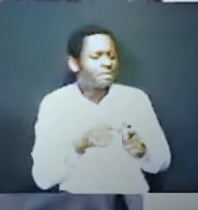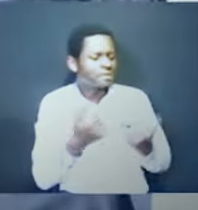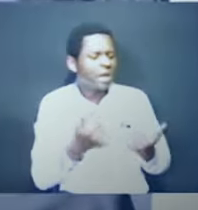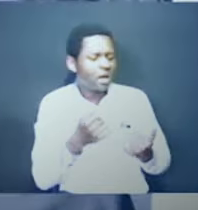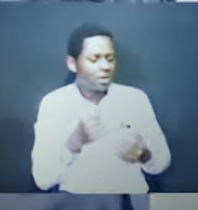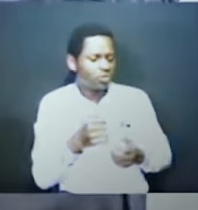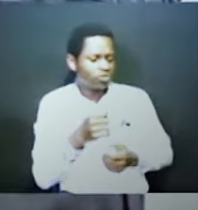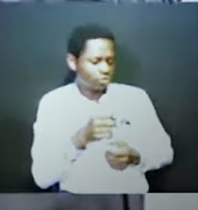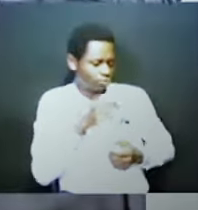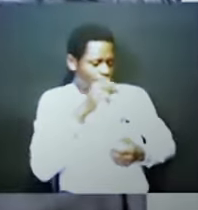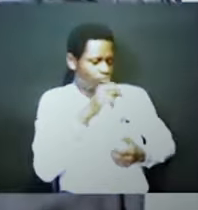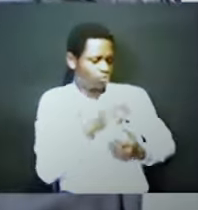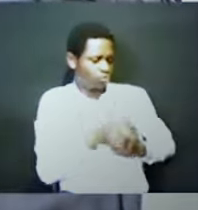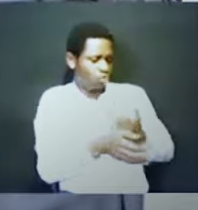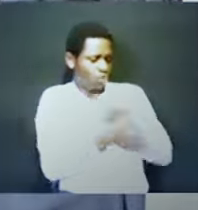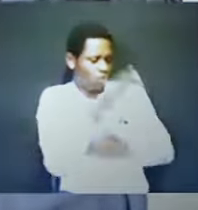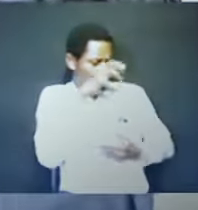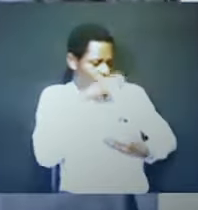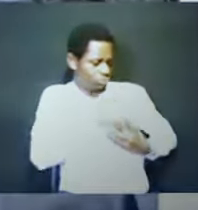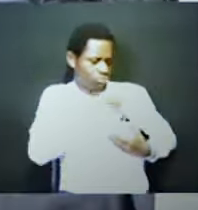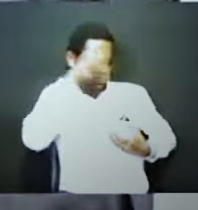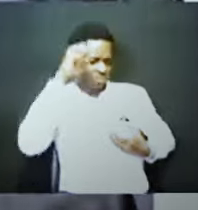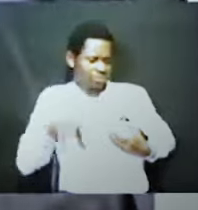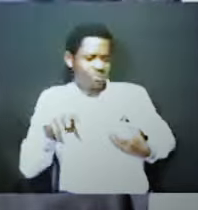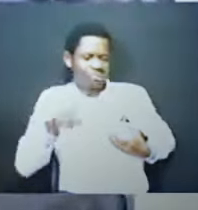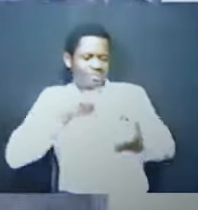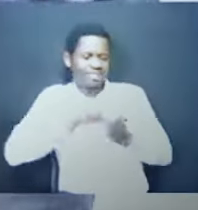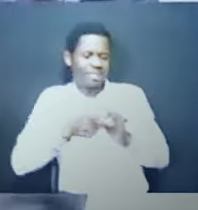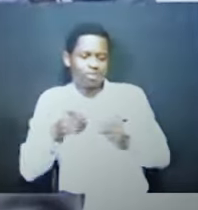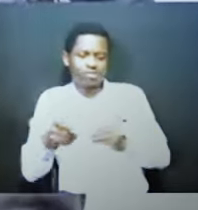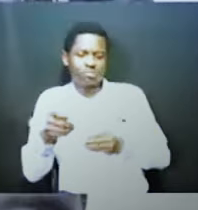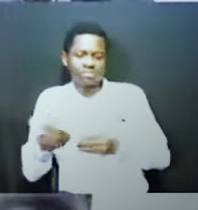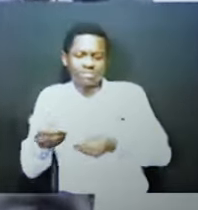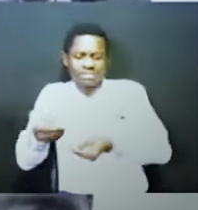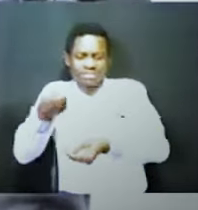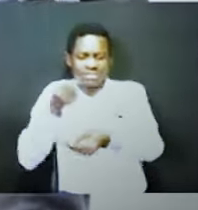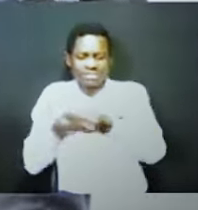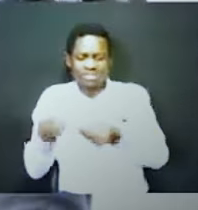have enthroned money and possession.